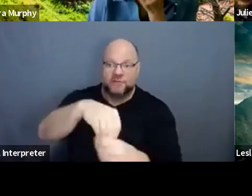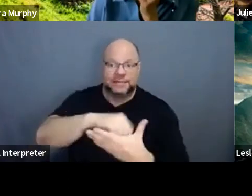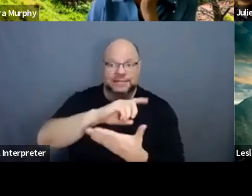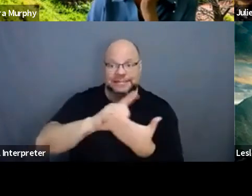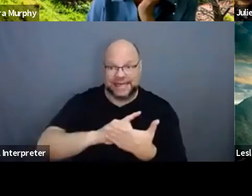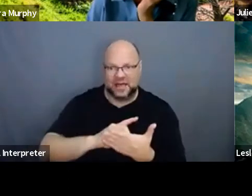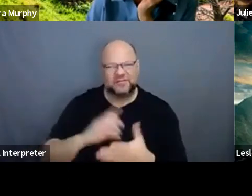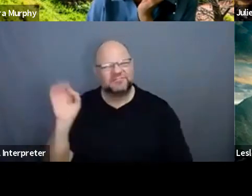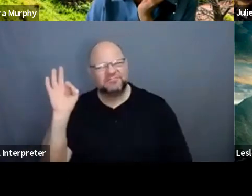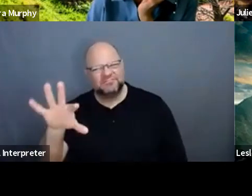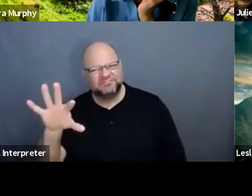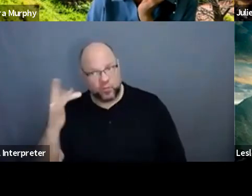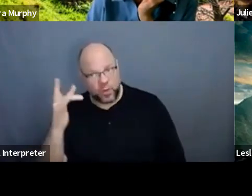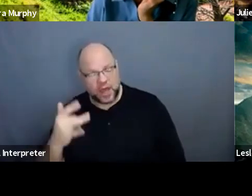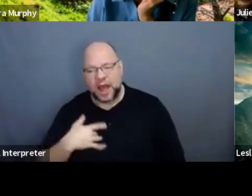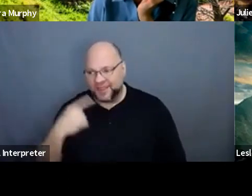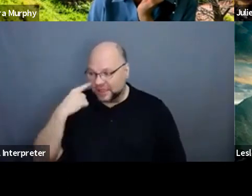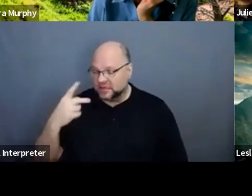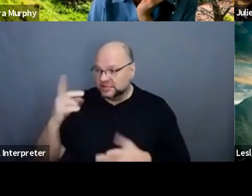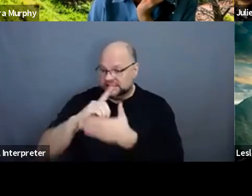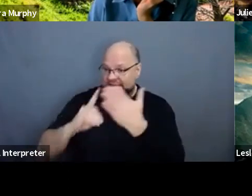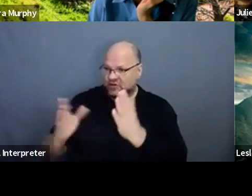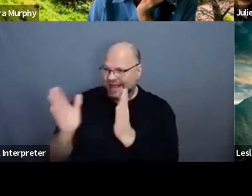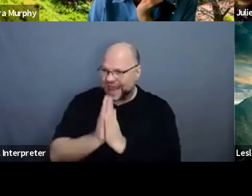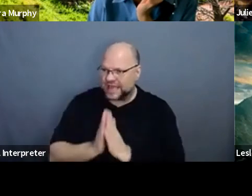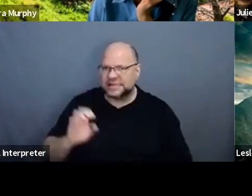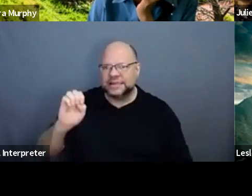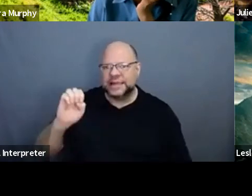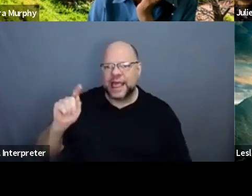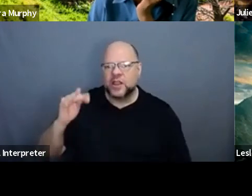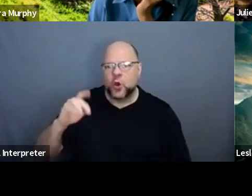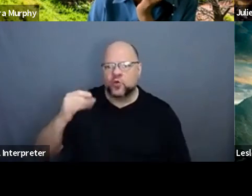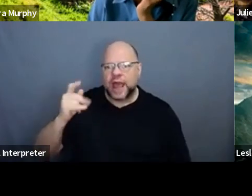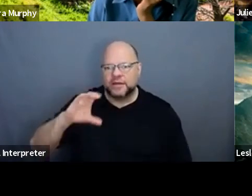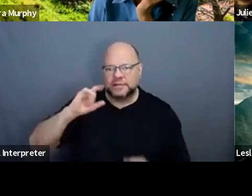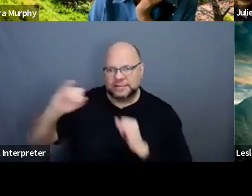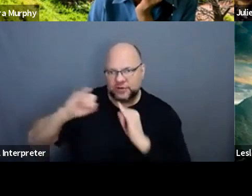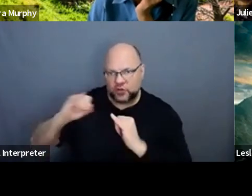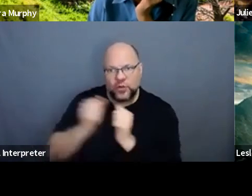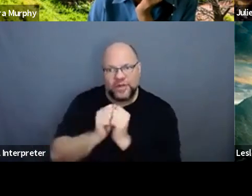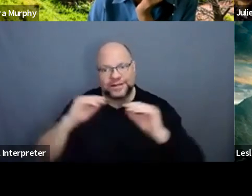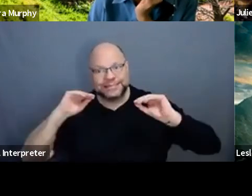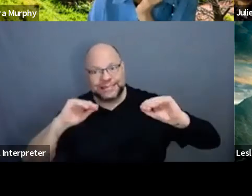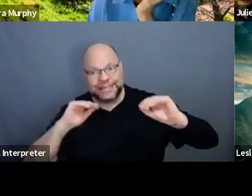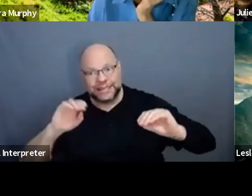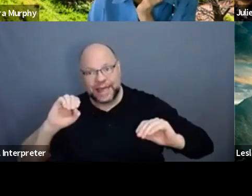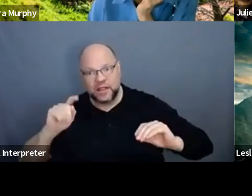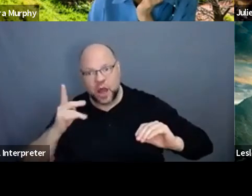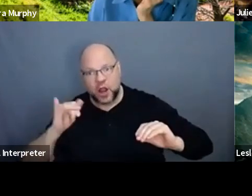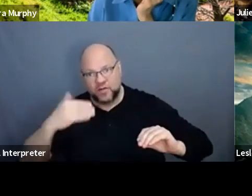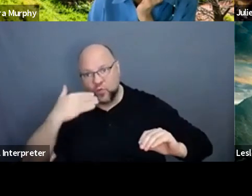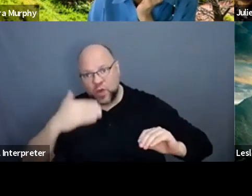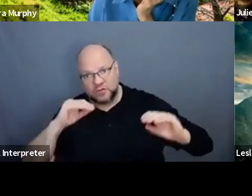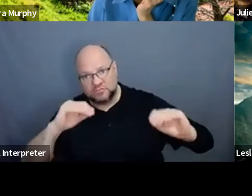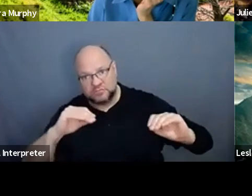because a lot of times design thinking asks designers to do ethnographic interviews without teaching ethnography well,